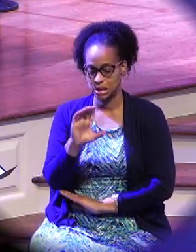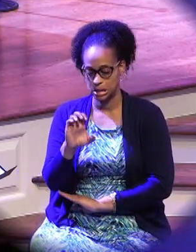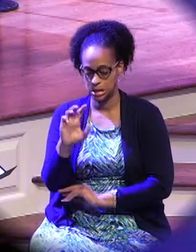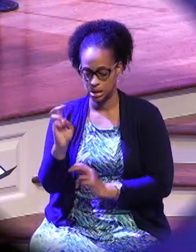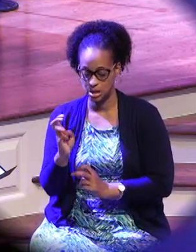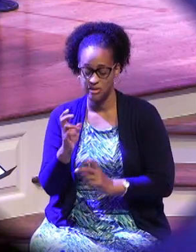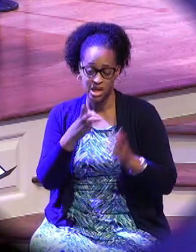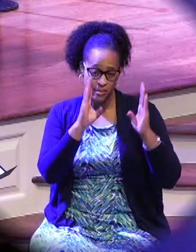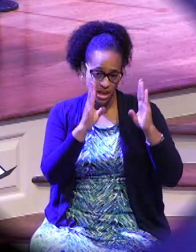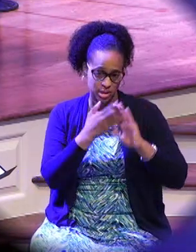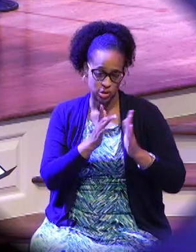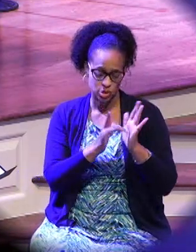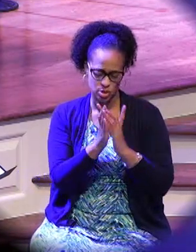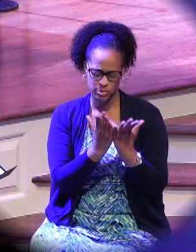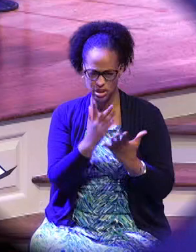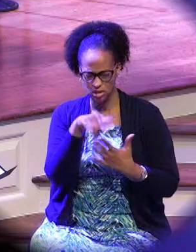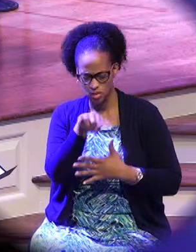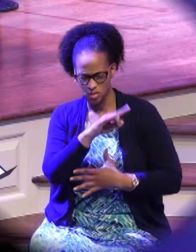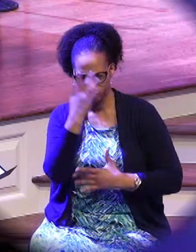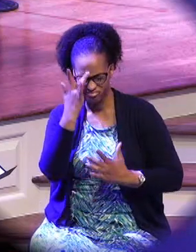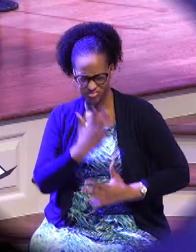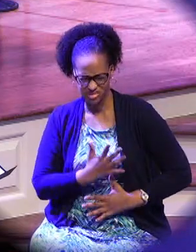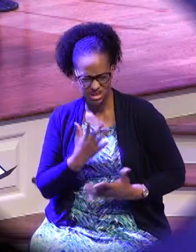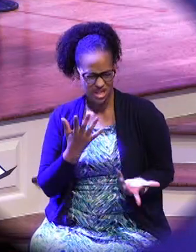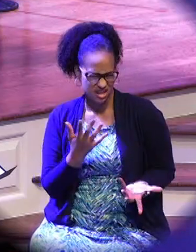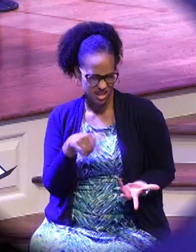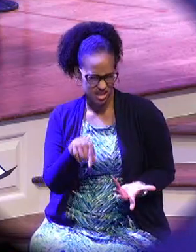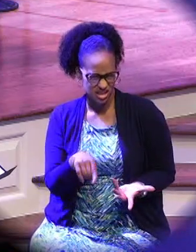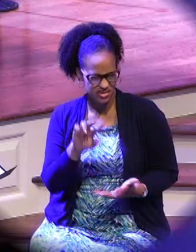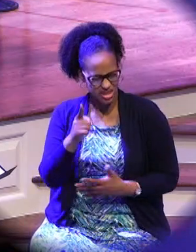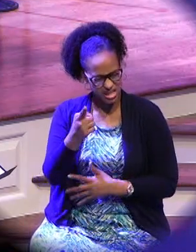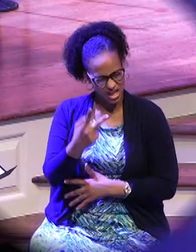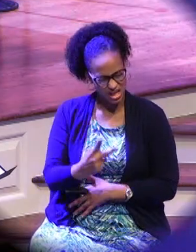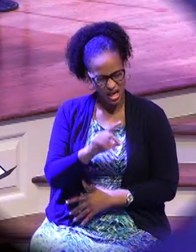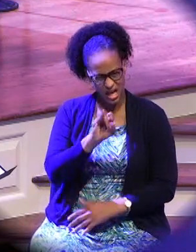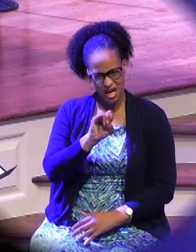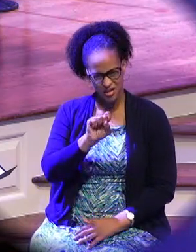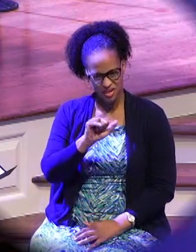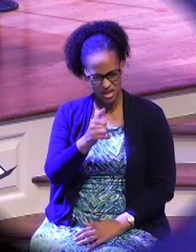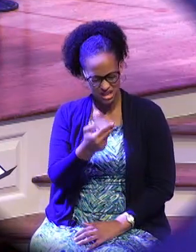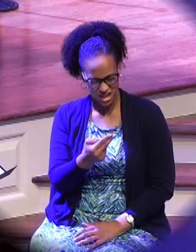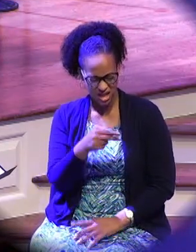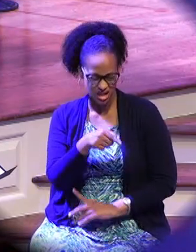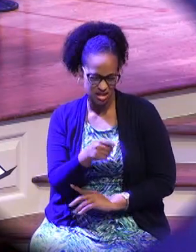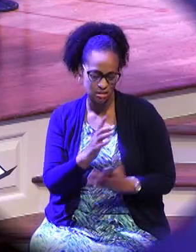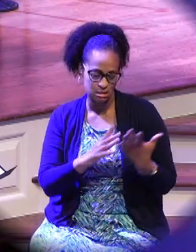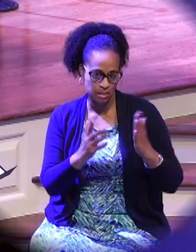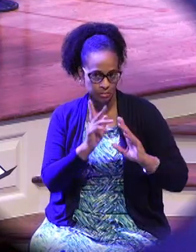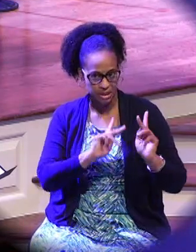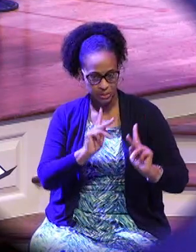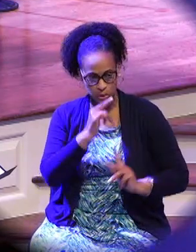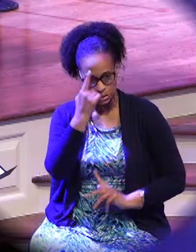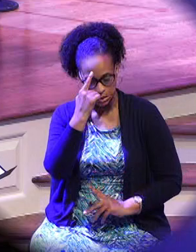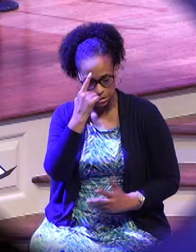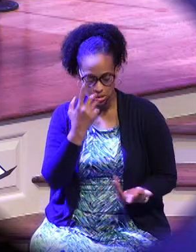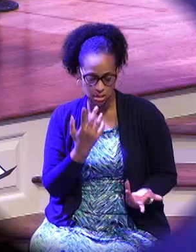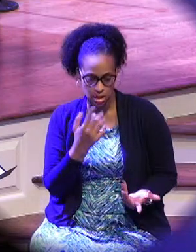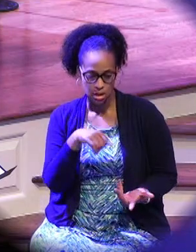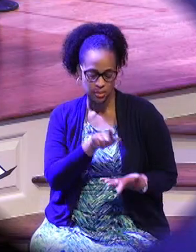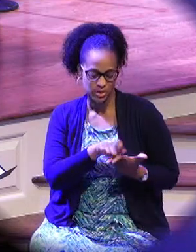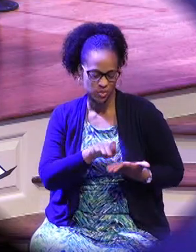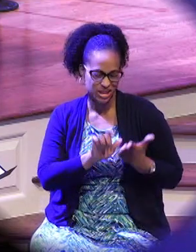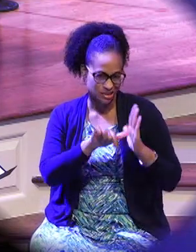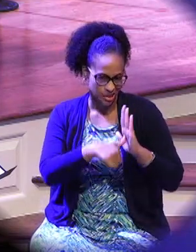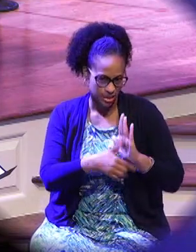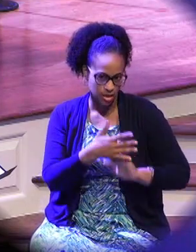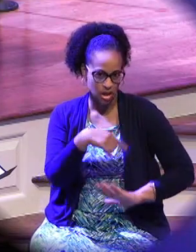you pay attention to biblical scholarship, some of you may say, well, isn't the second half of Isaiah, some scholars think that was written later